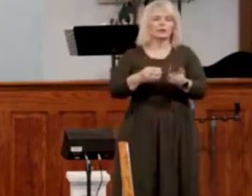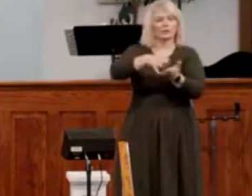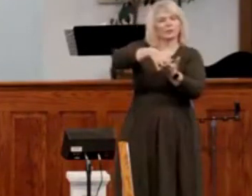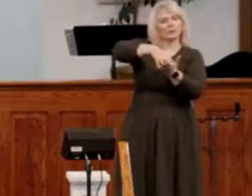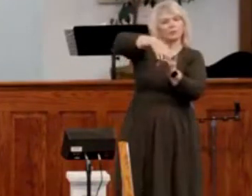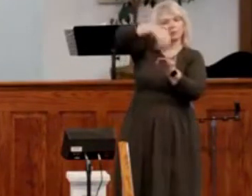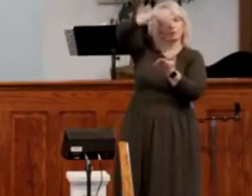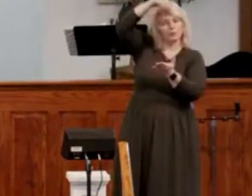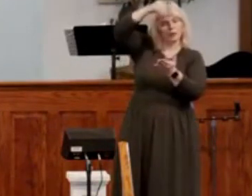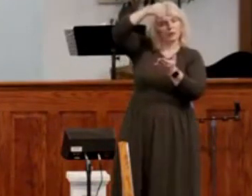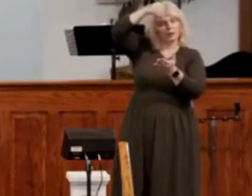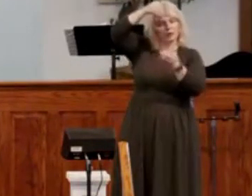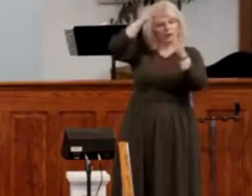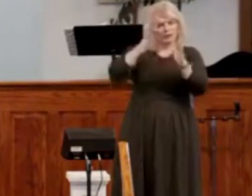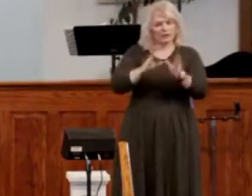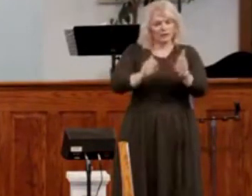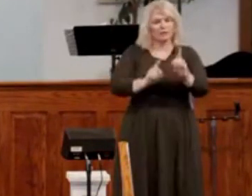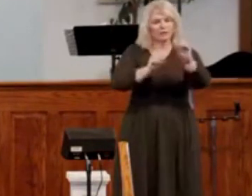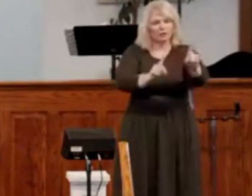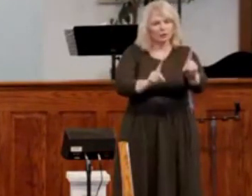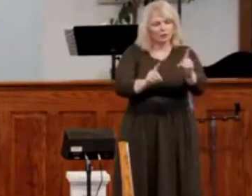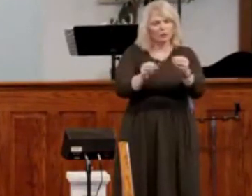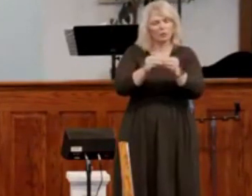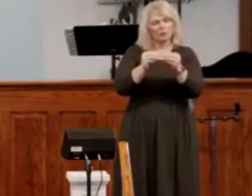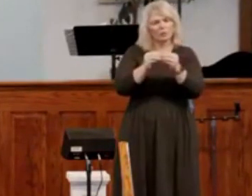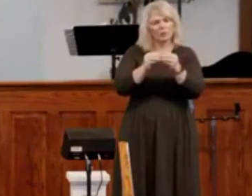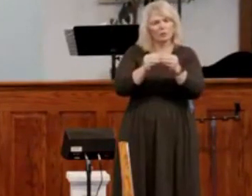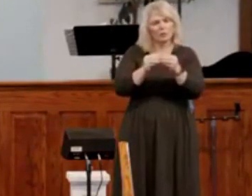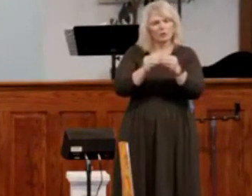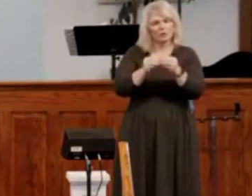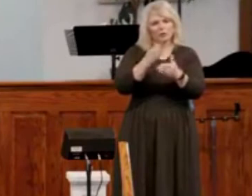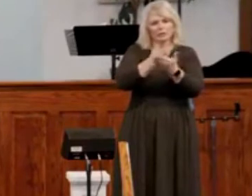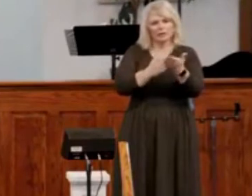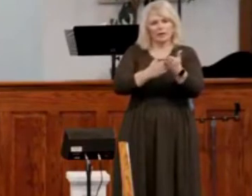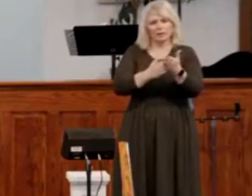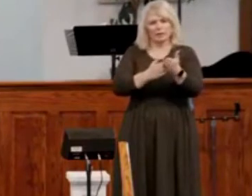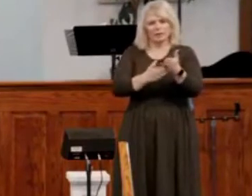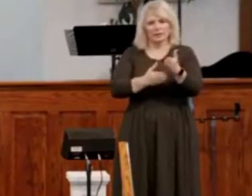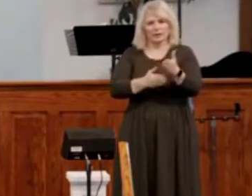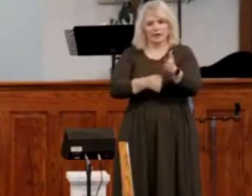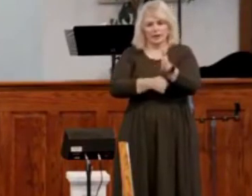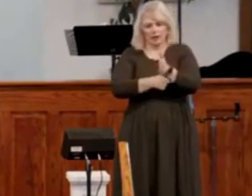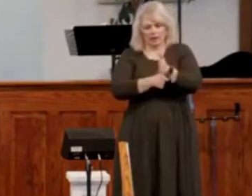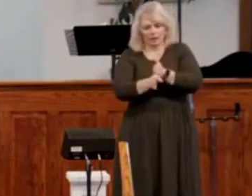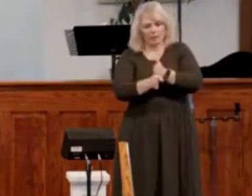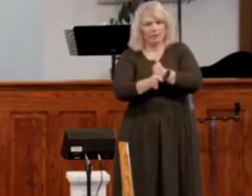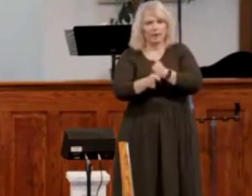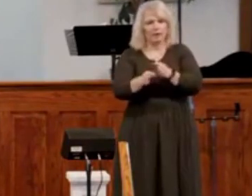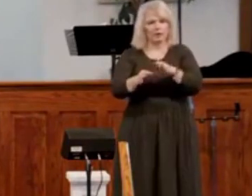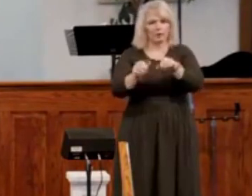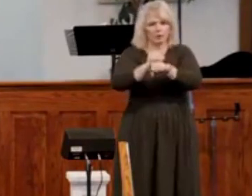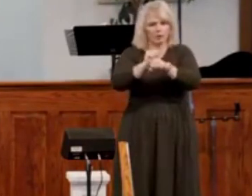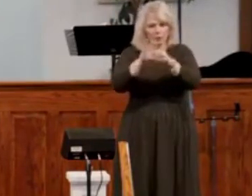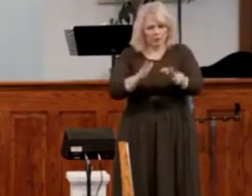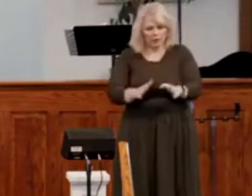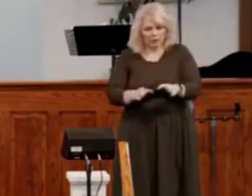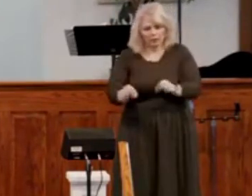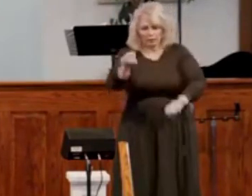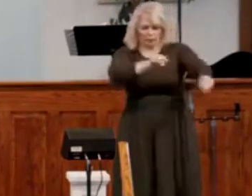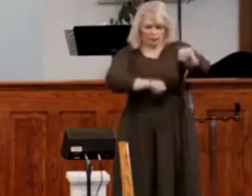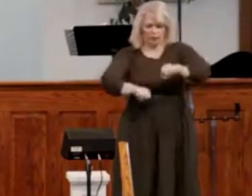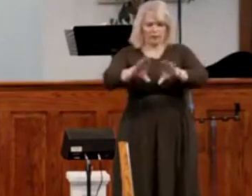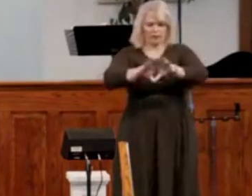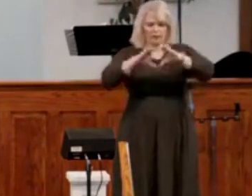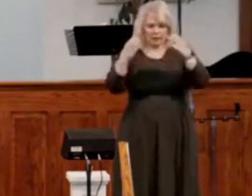literally means a learner, more like an apprentice. So if you've ever been in a science class that had a science class and